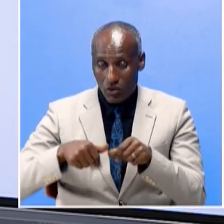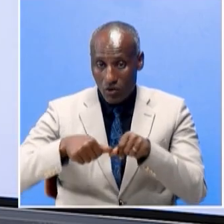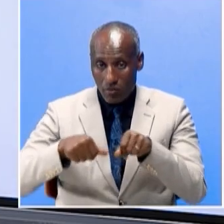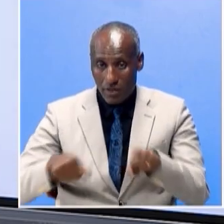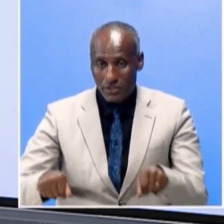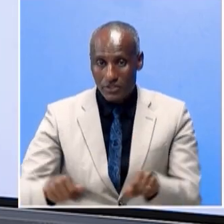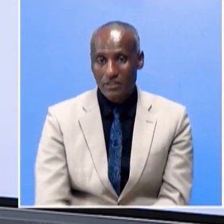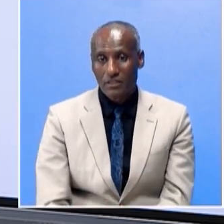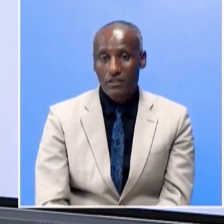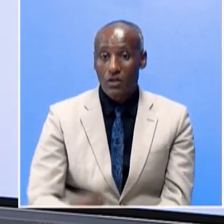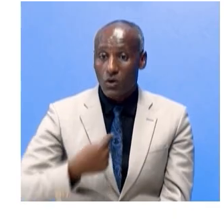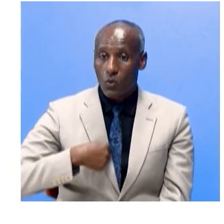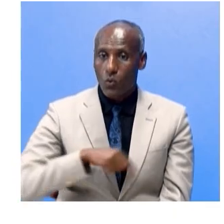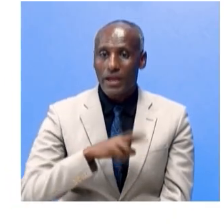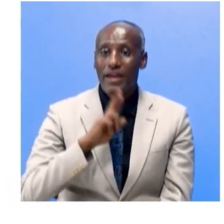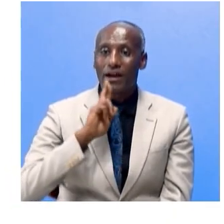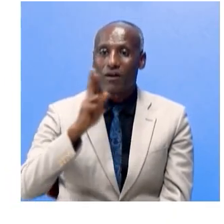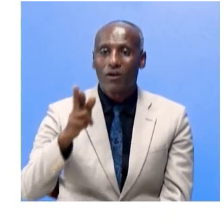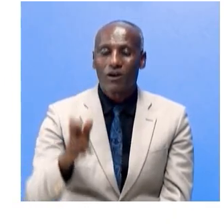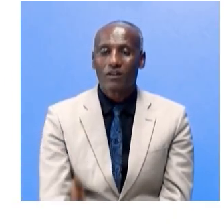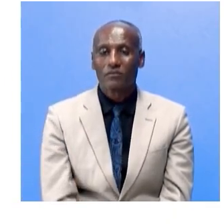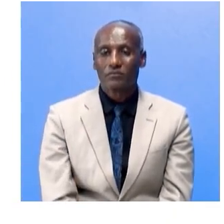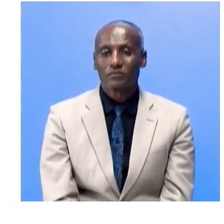can say we are